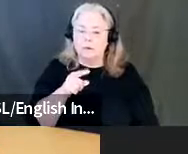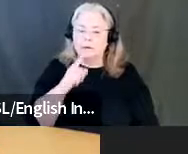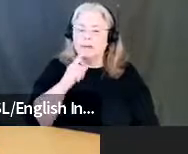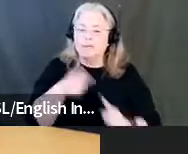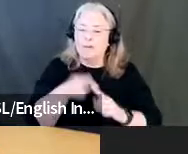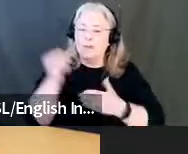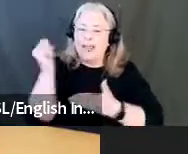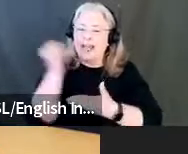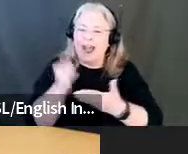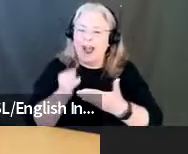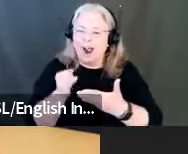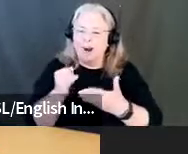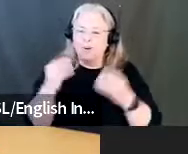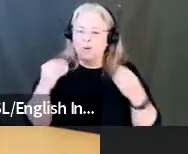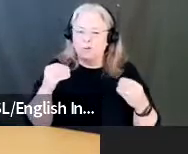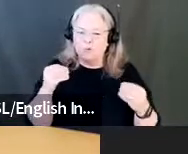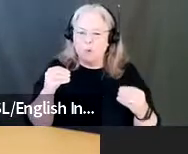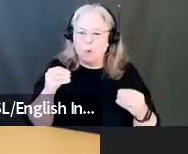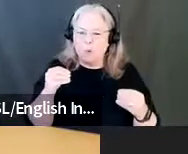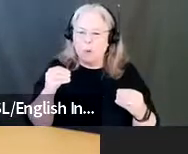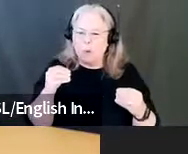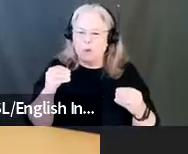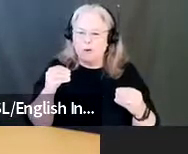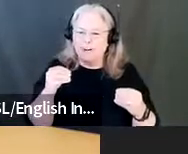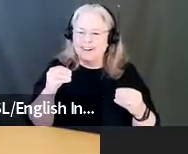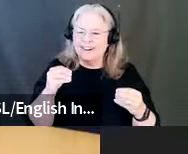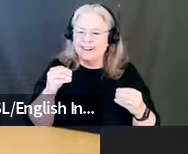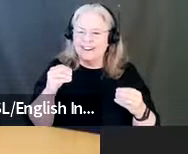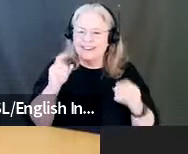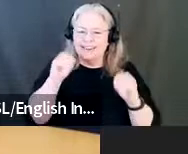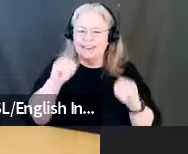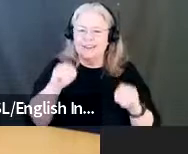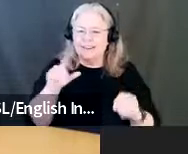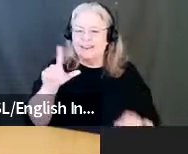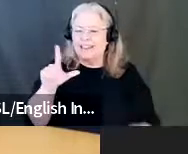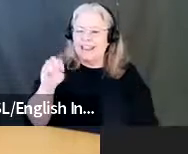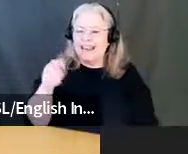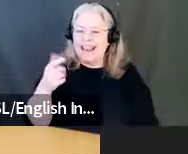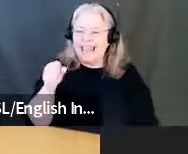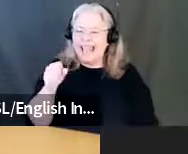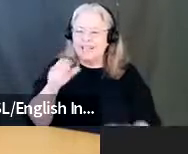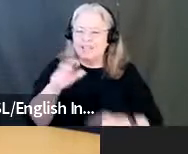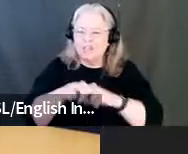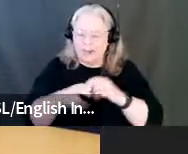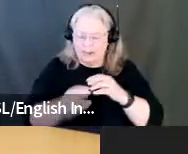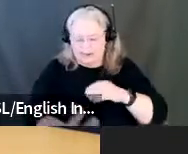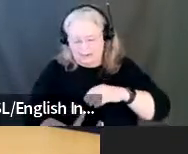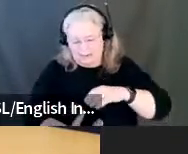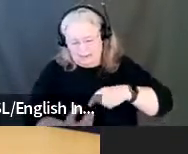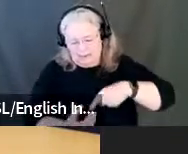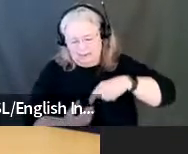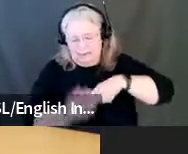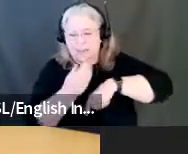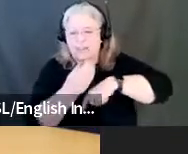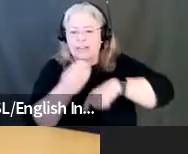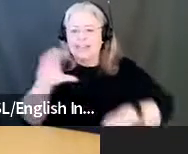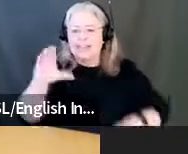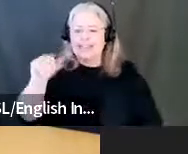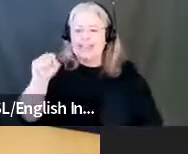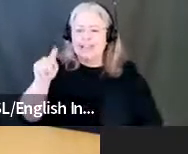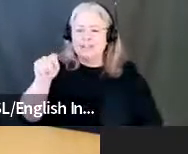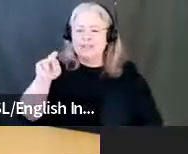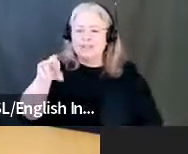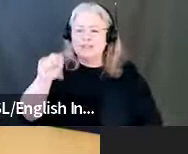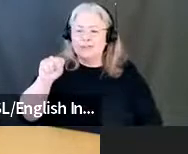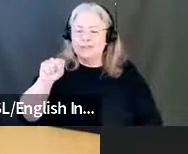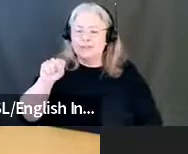store that you're supposed to put on, like, you know, on these legs of chairs. And because it spins, I'm like, wow,